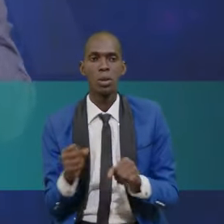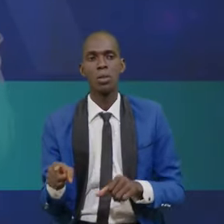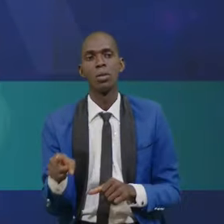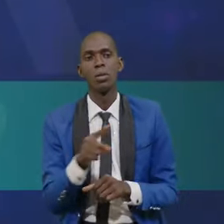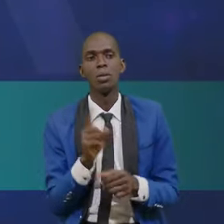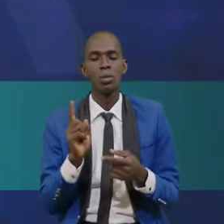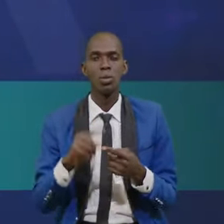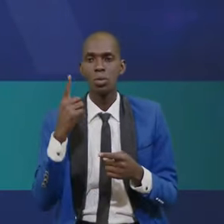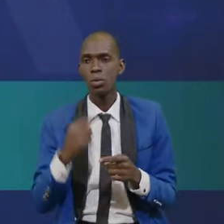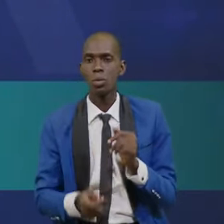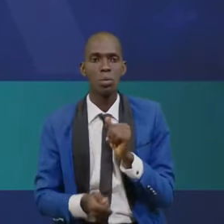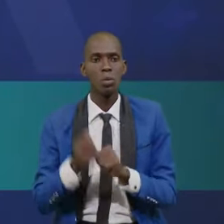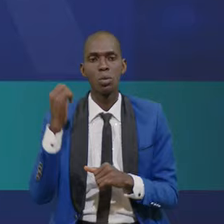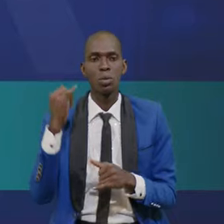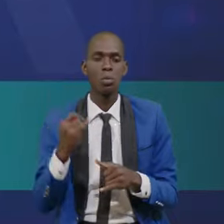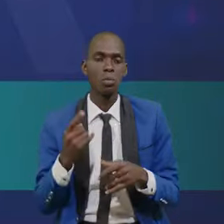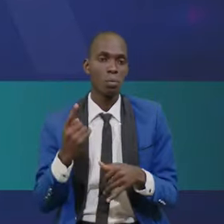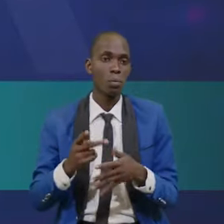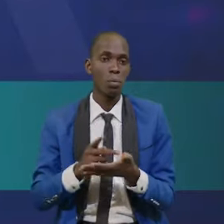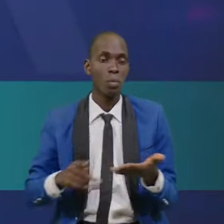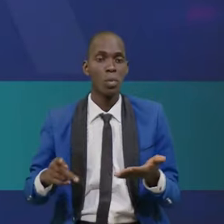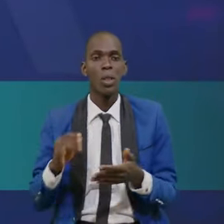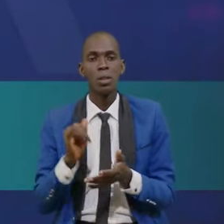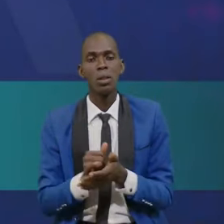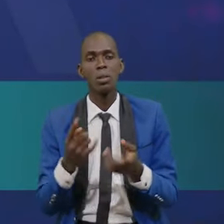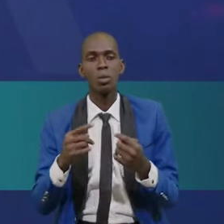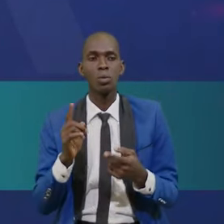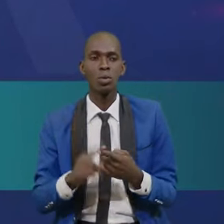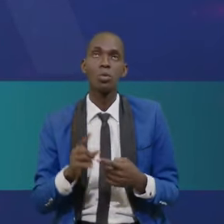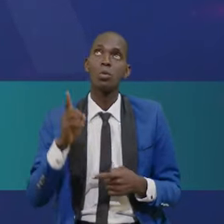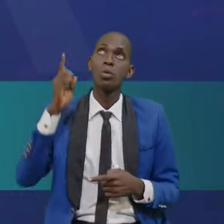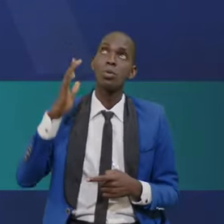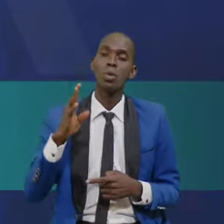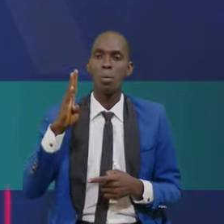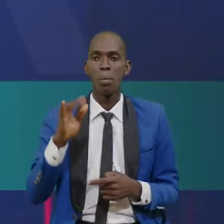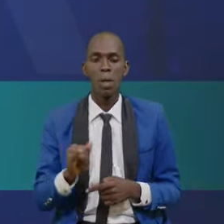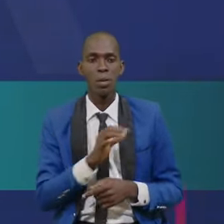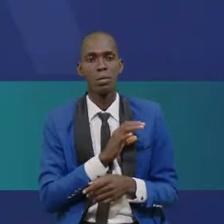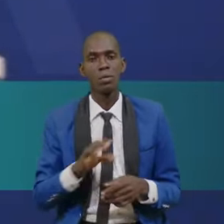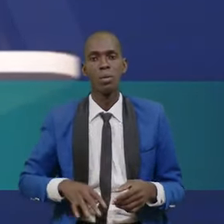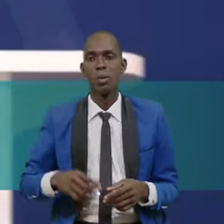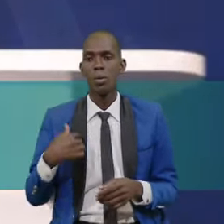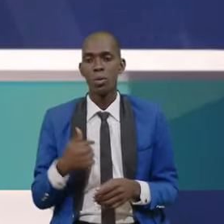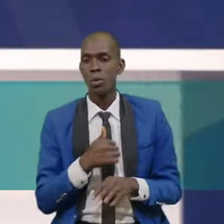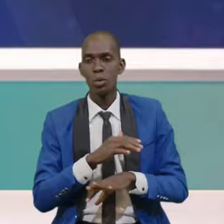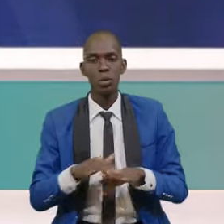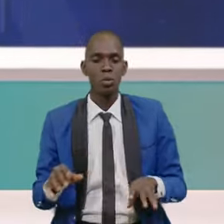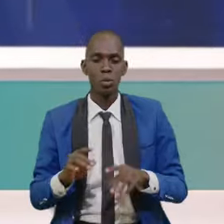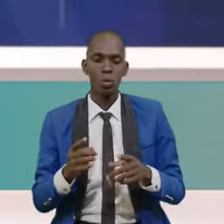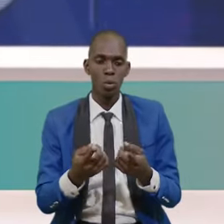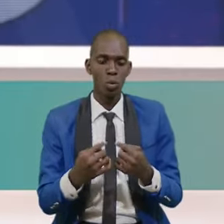the uttermost that come unto God by him. We don't come unto God by